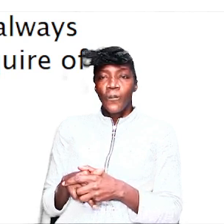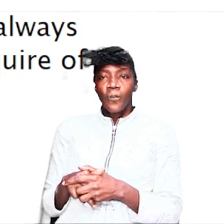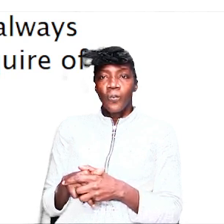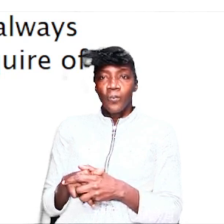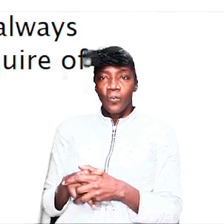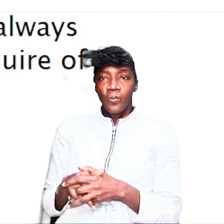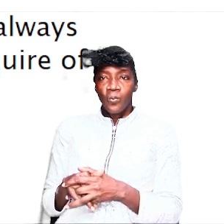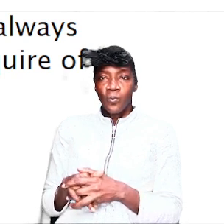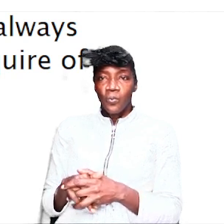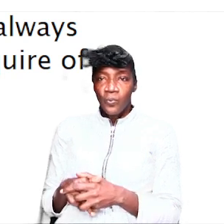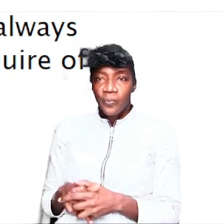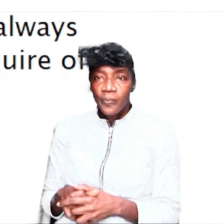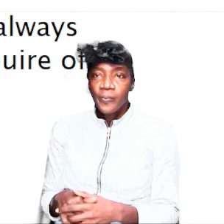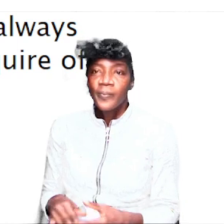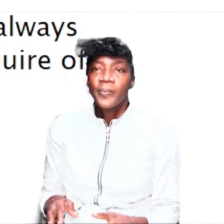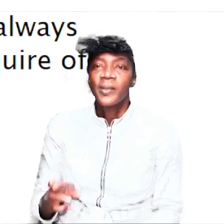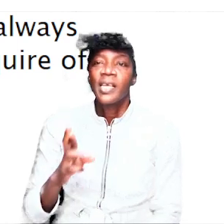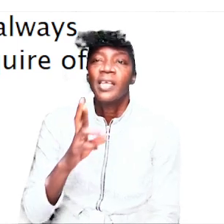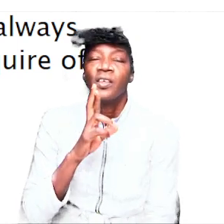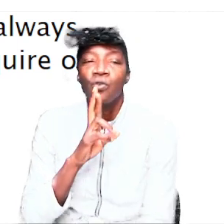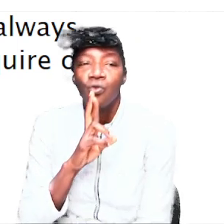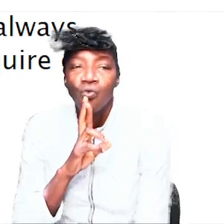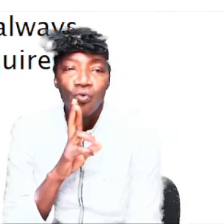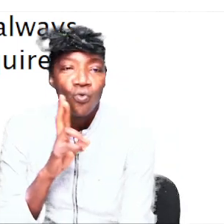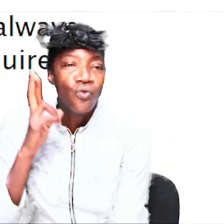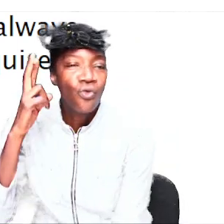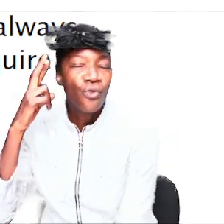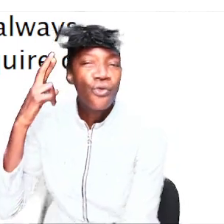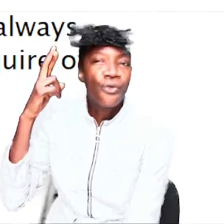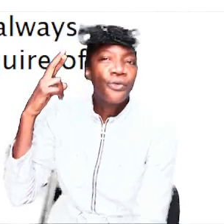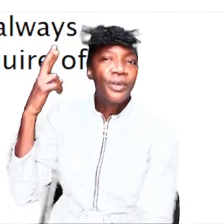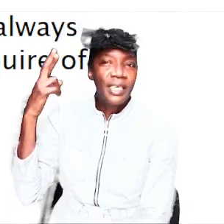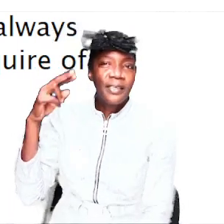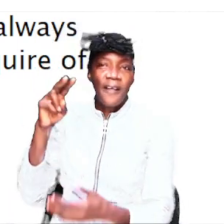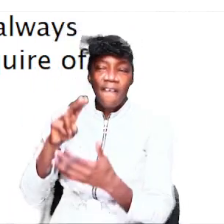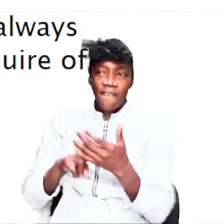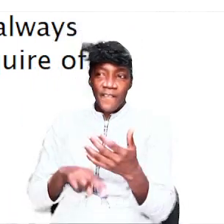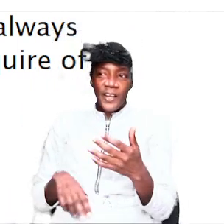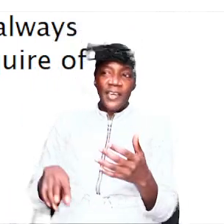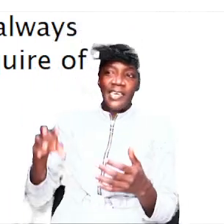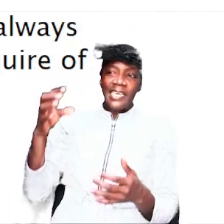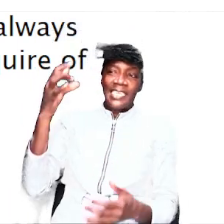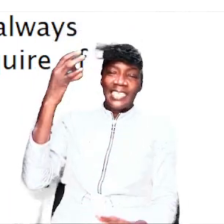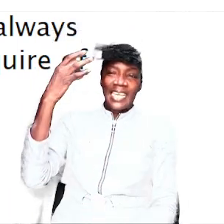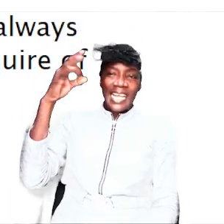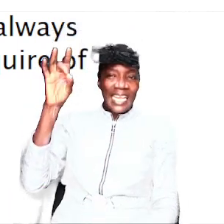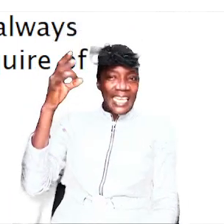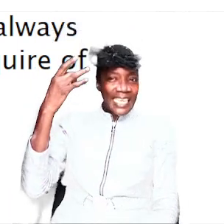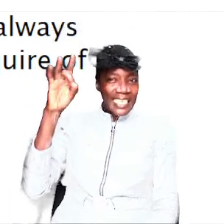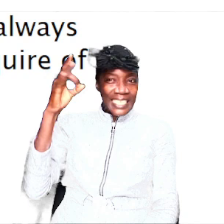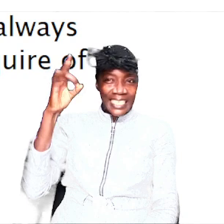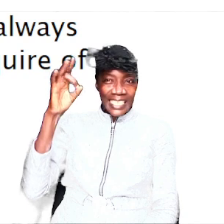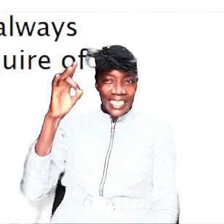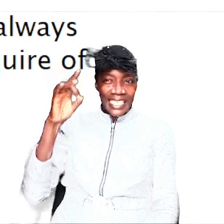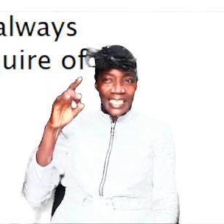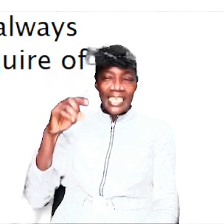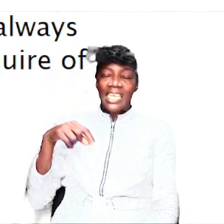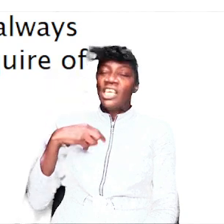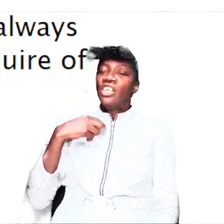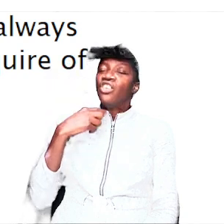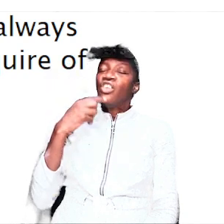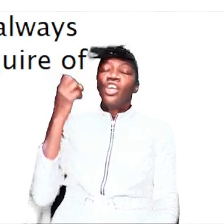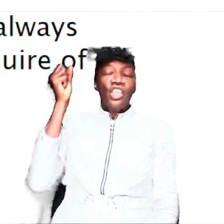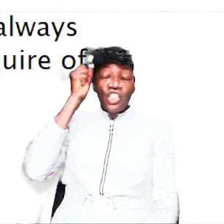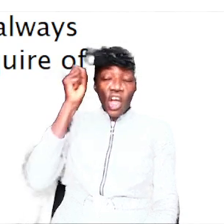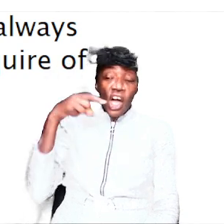Yes, so the reason now. So we said that verse 18, and Saul said unto Ahiah, bring hither the ark